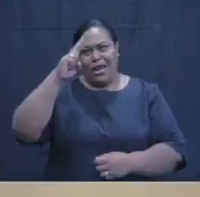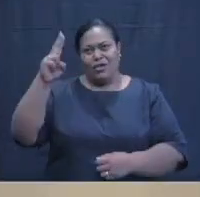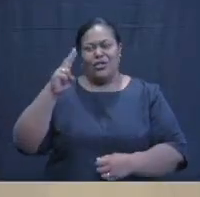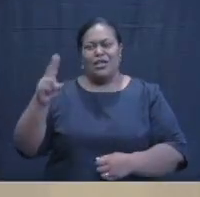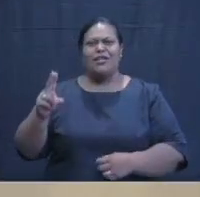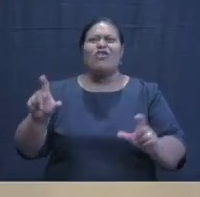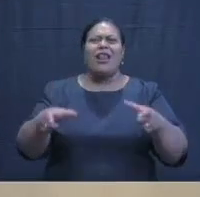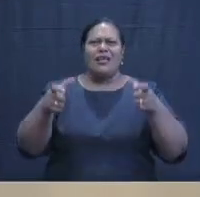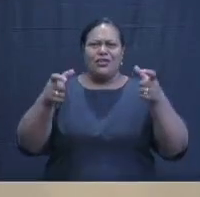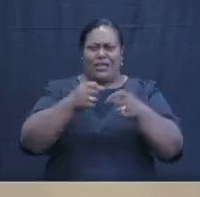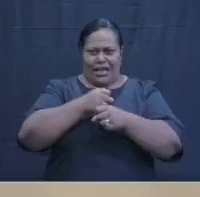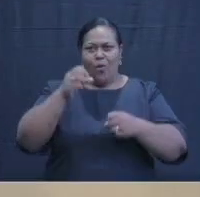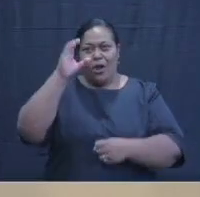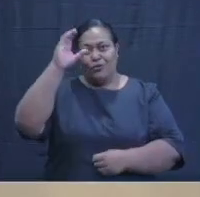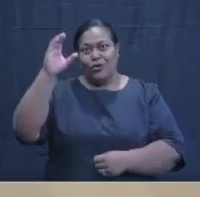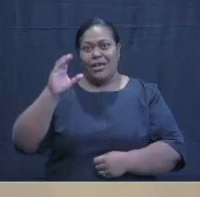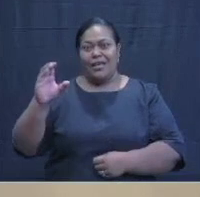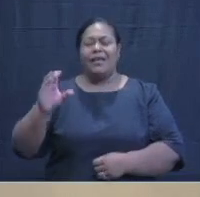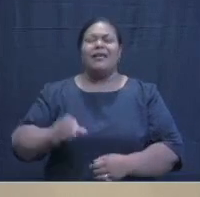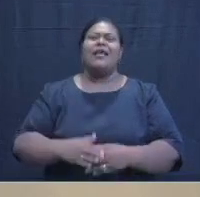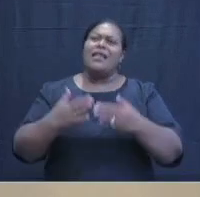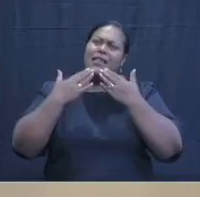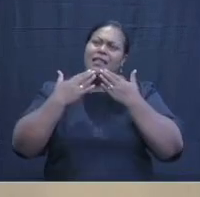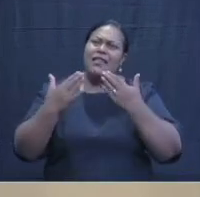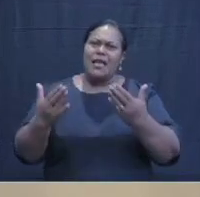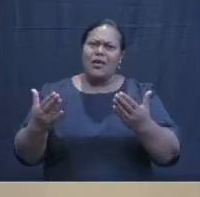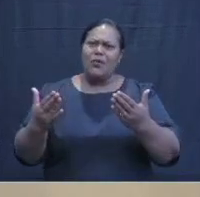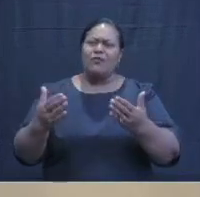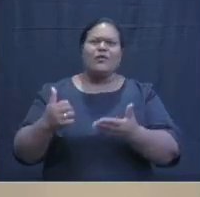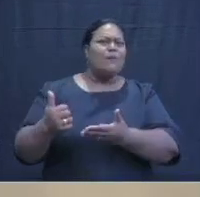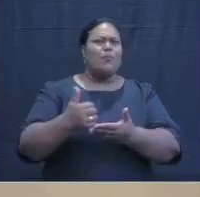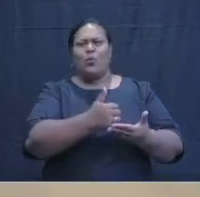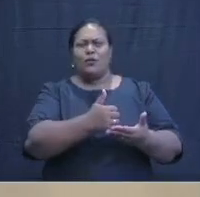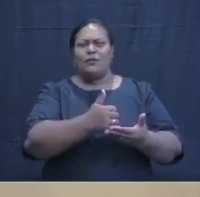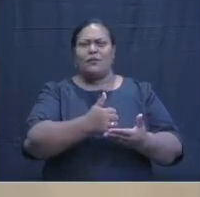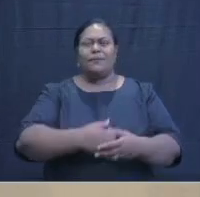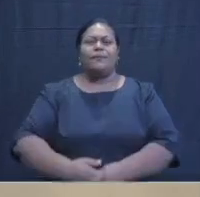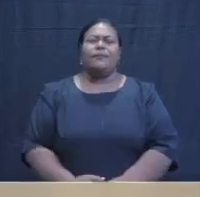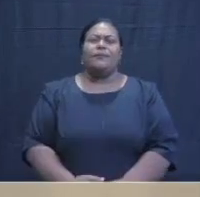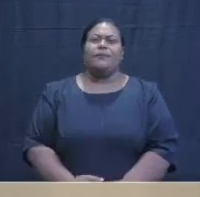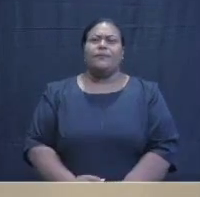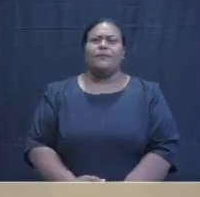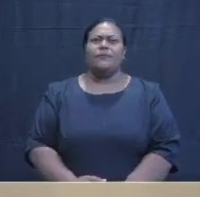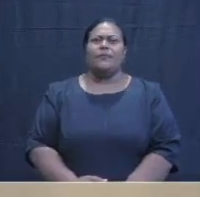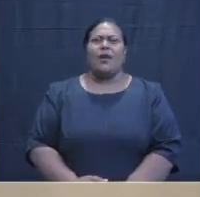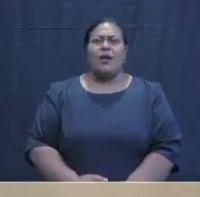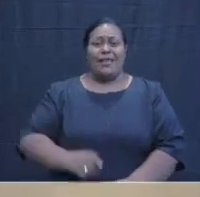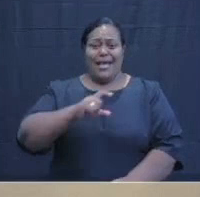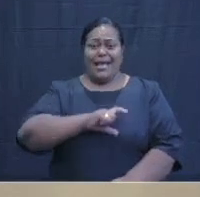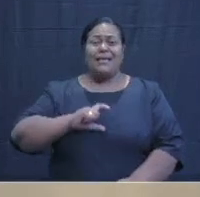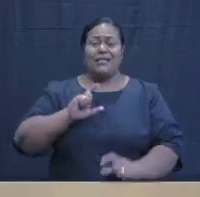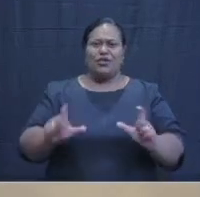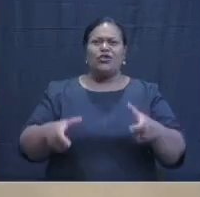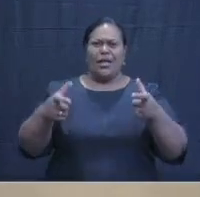country. And thank you for being very supportive of the cancer challenge